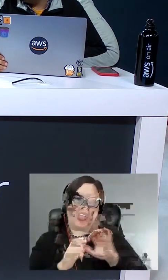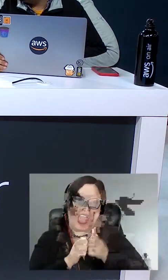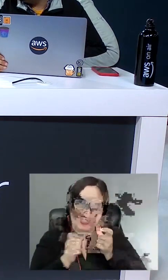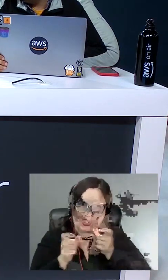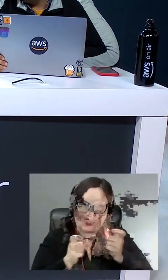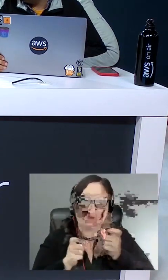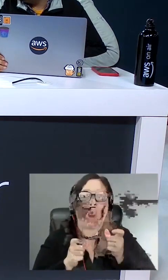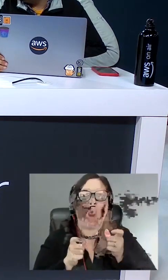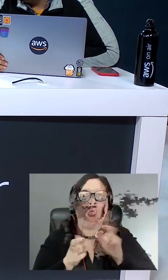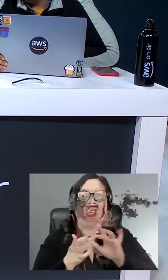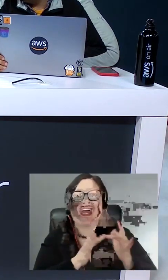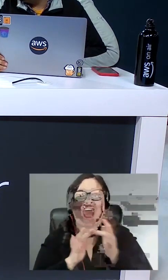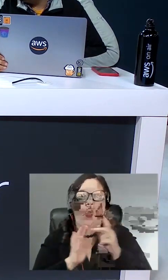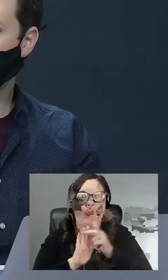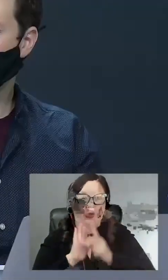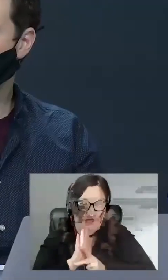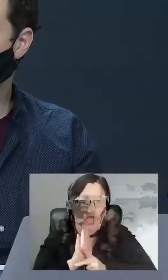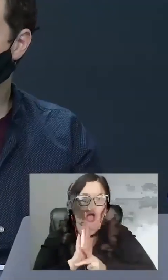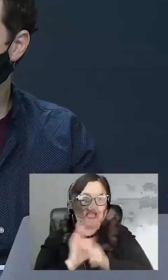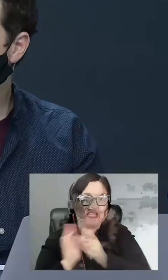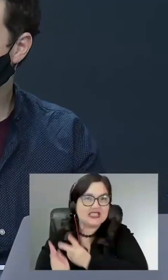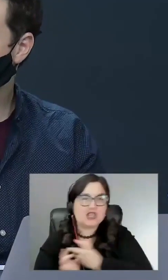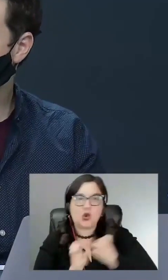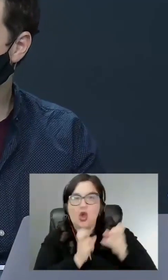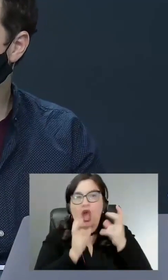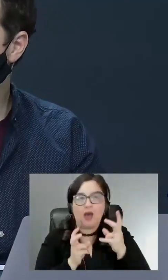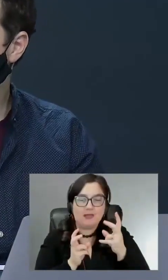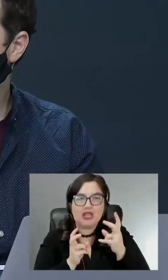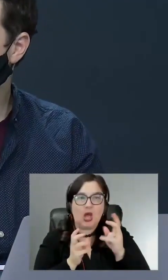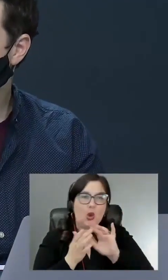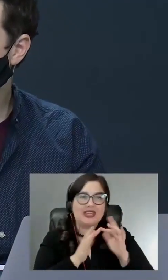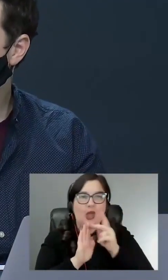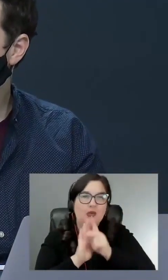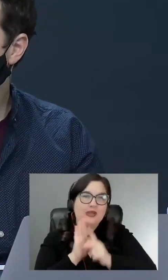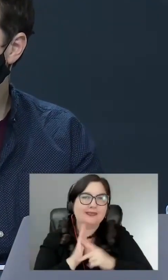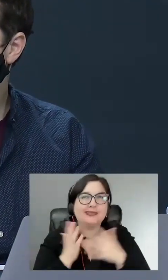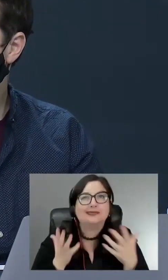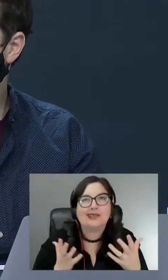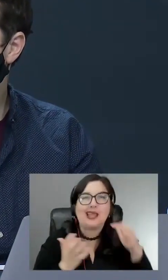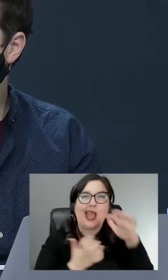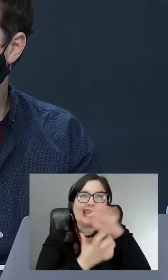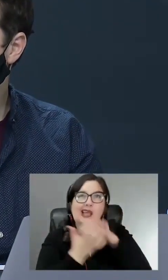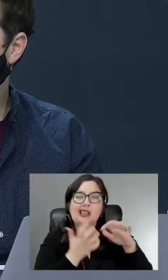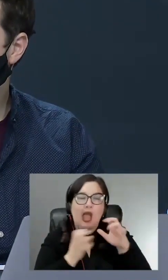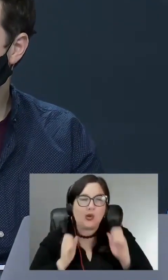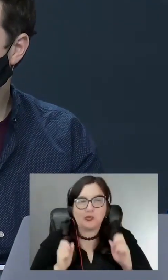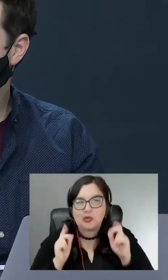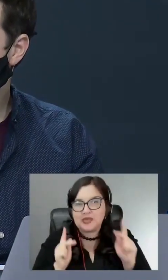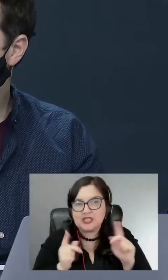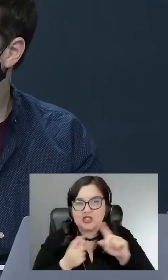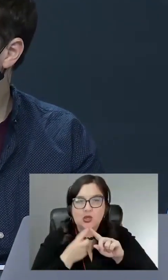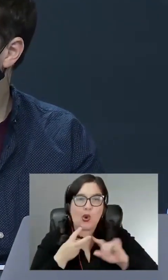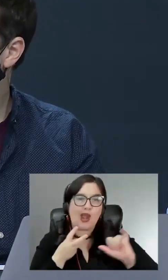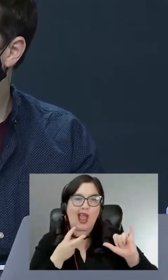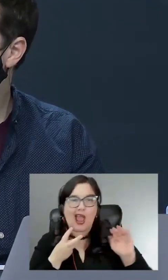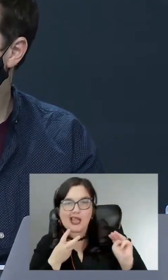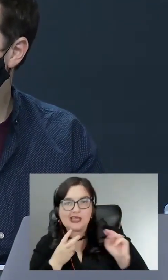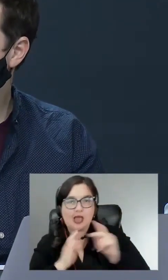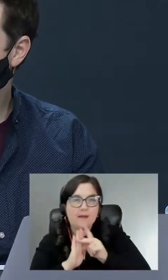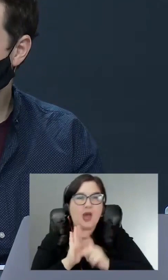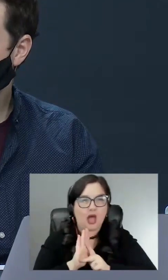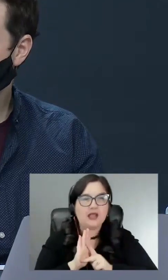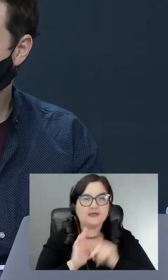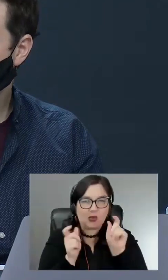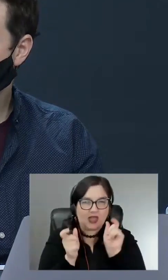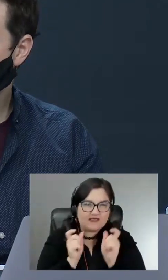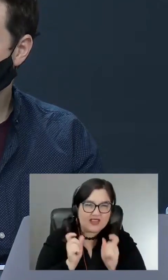So you upload one sort of big global network policy. It looks kind of like a CloudFormation template or IAM policy. Yeah. You can also fiddle with it in the console, which I'll